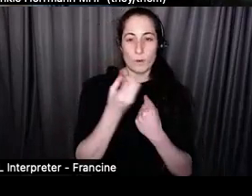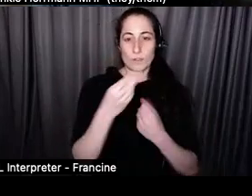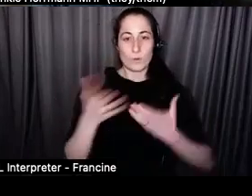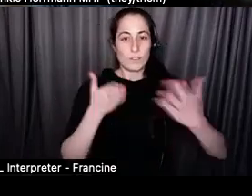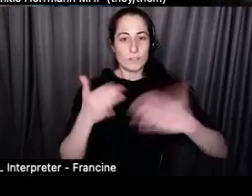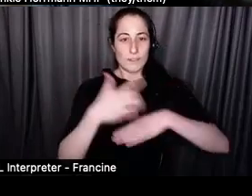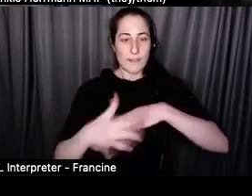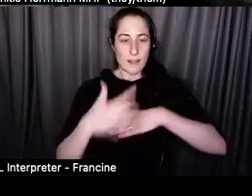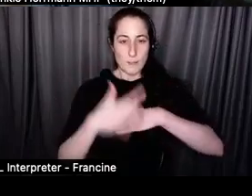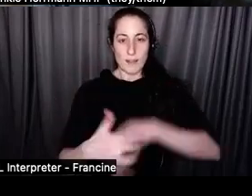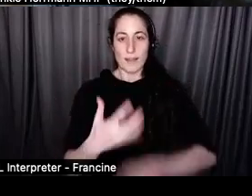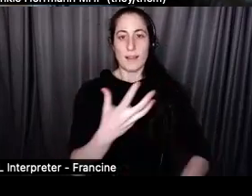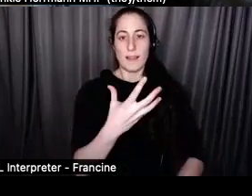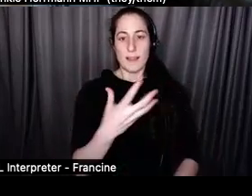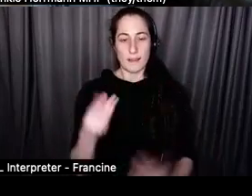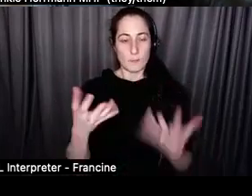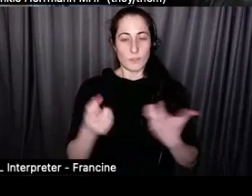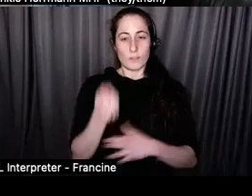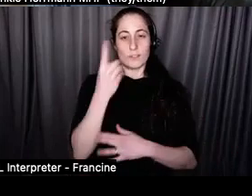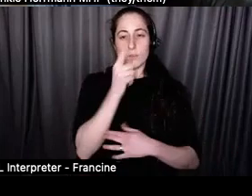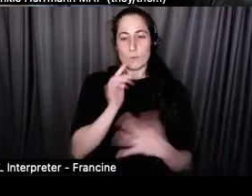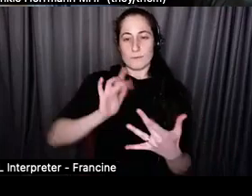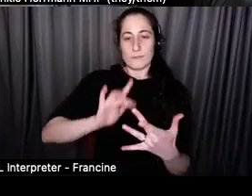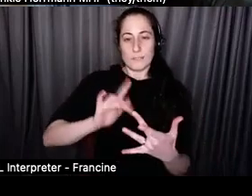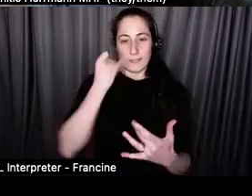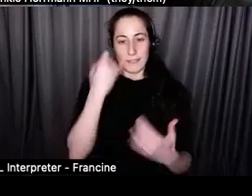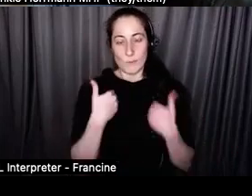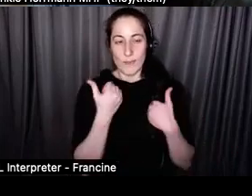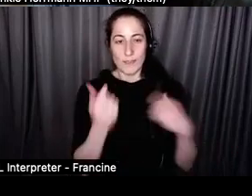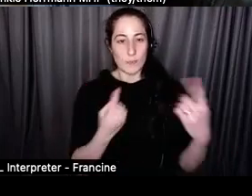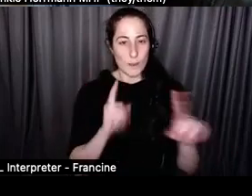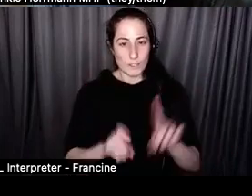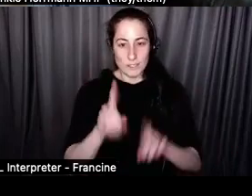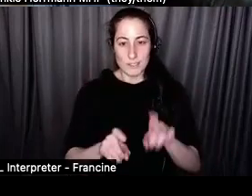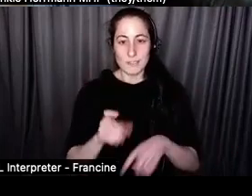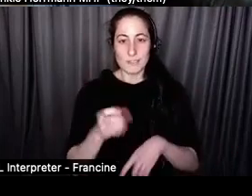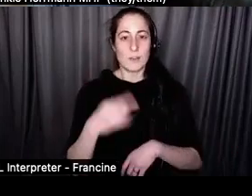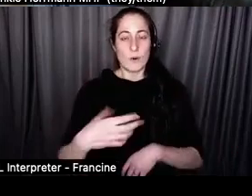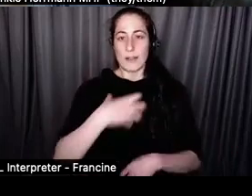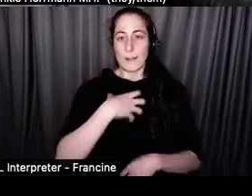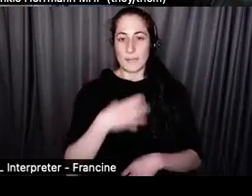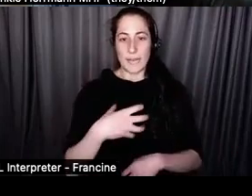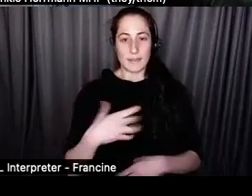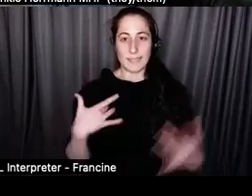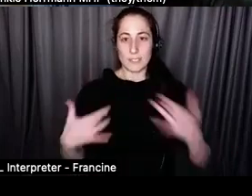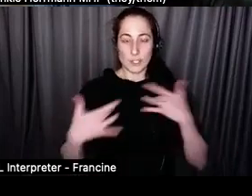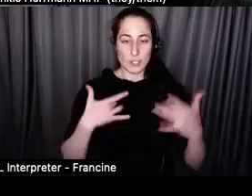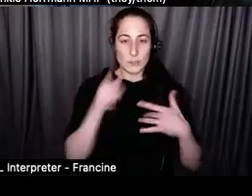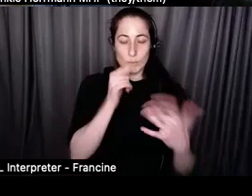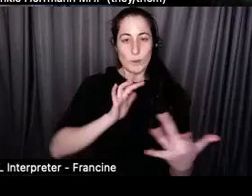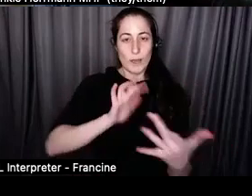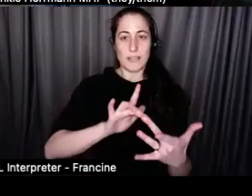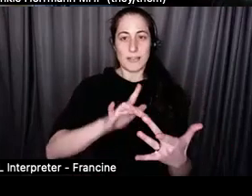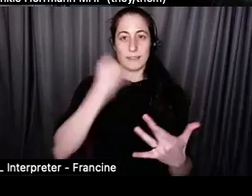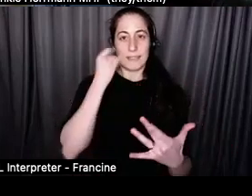you, and to understand who to go to when you have a question or a complaint or a concern, if you need an